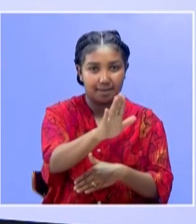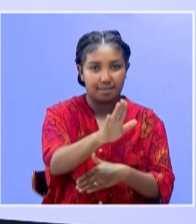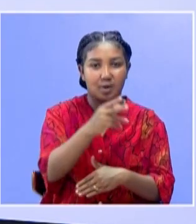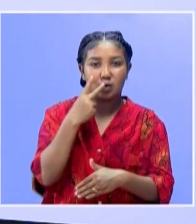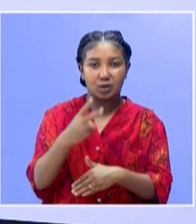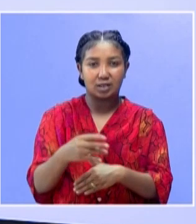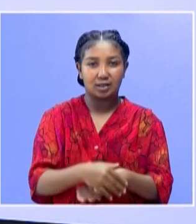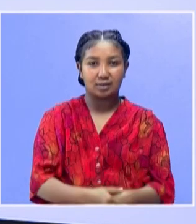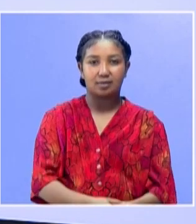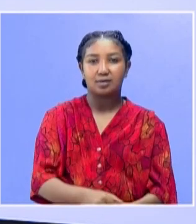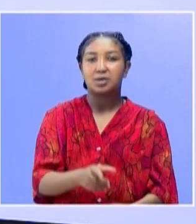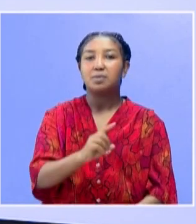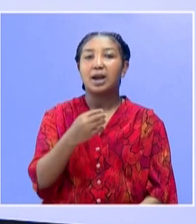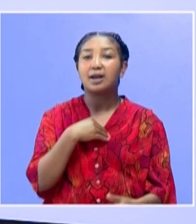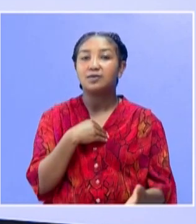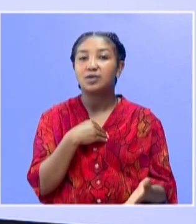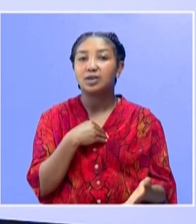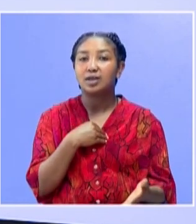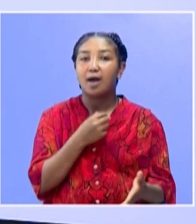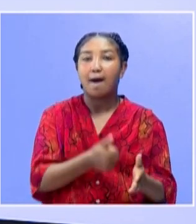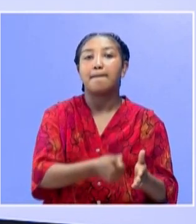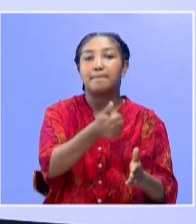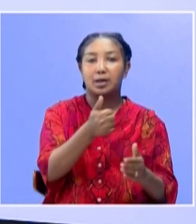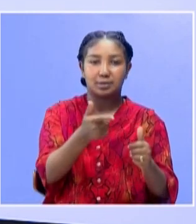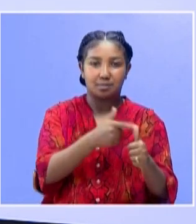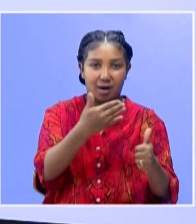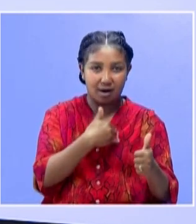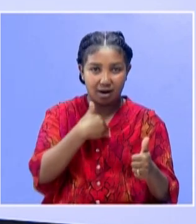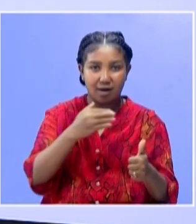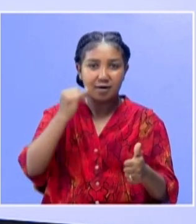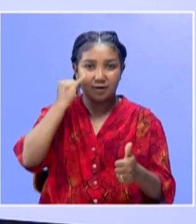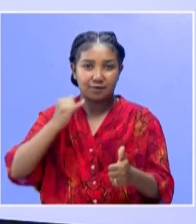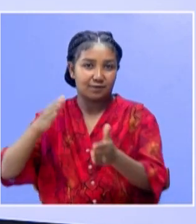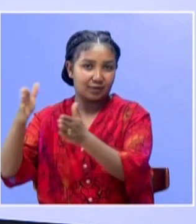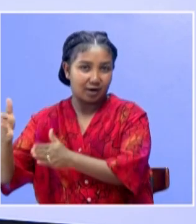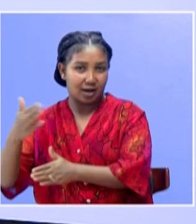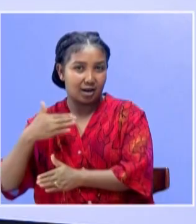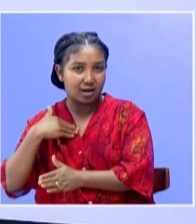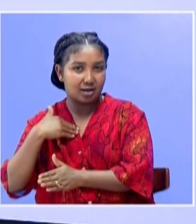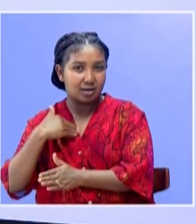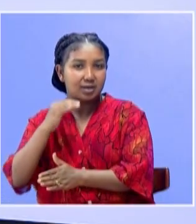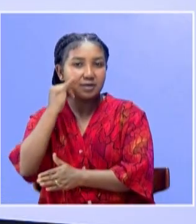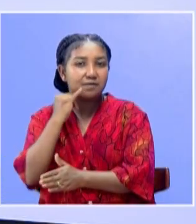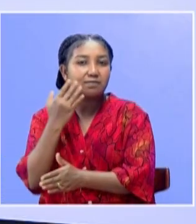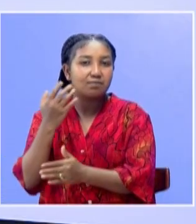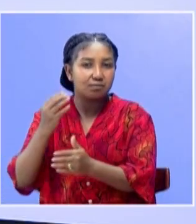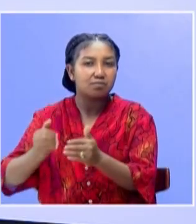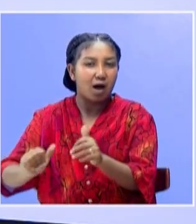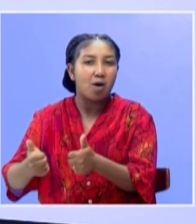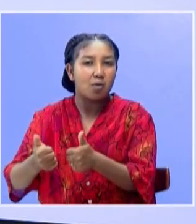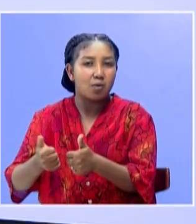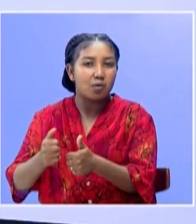Look, what do we have here? Main clause at first and if clause at last. How is the if clause